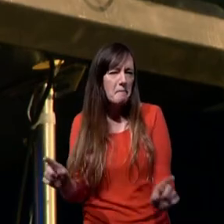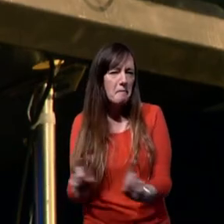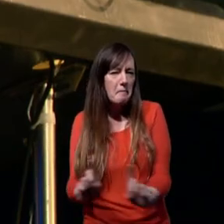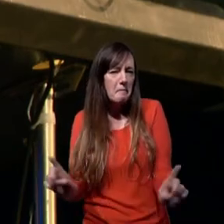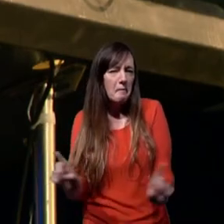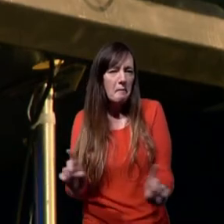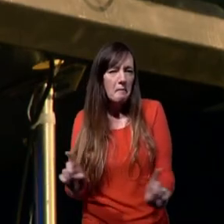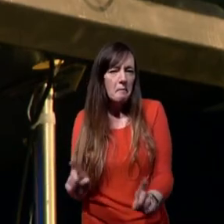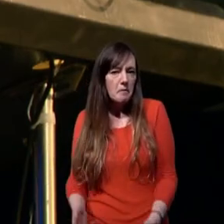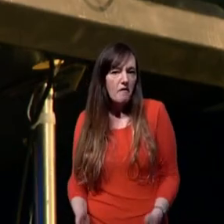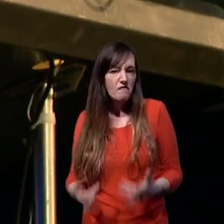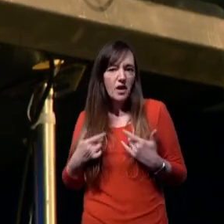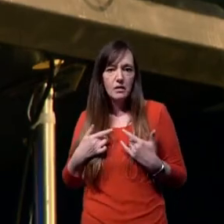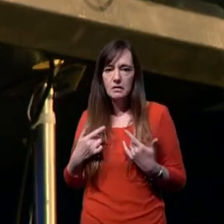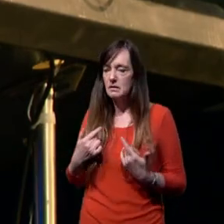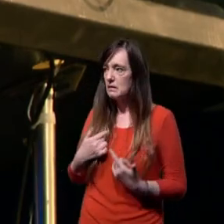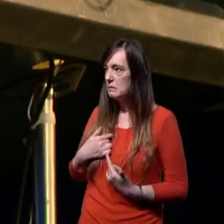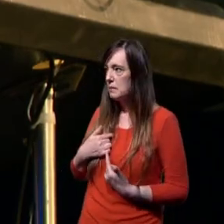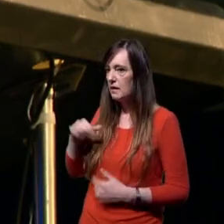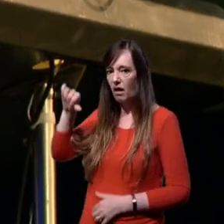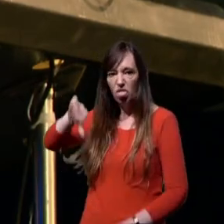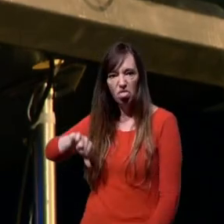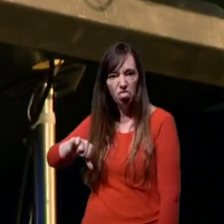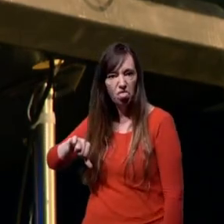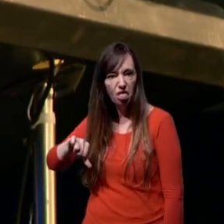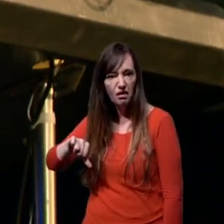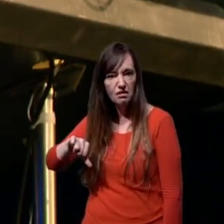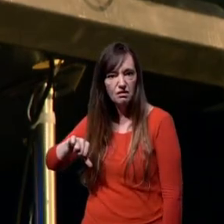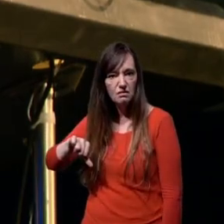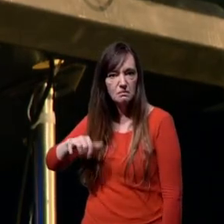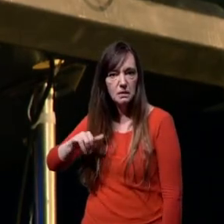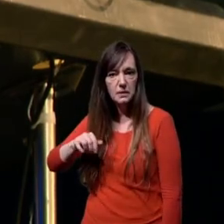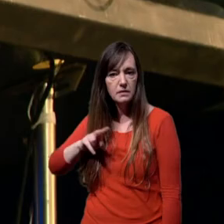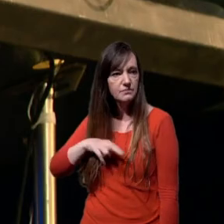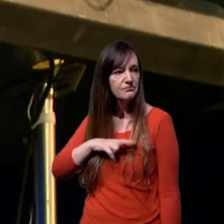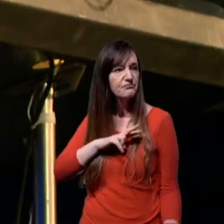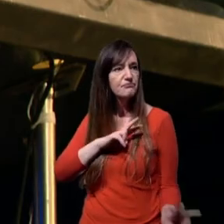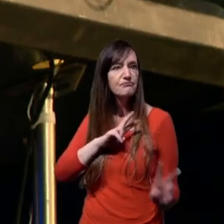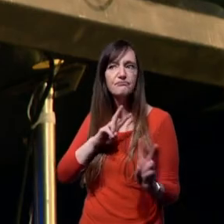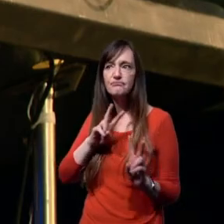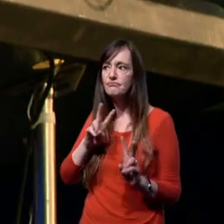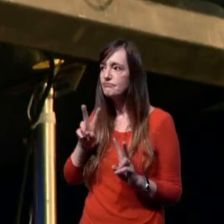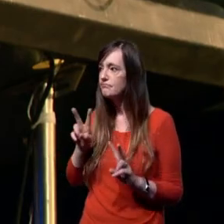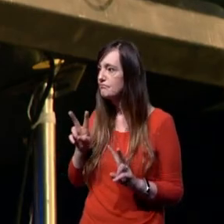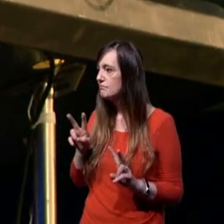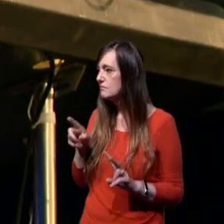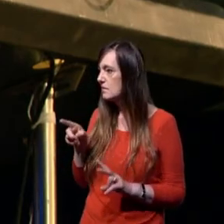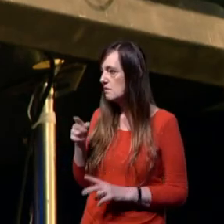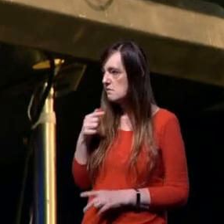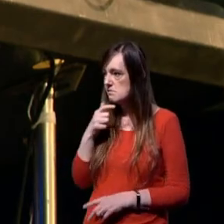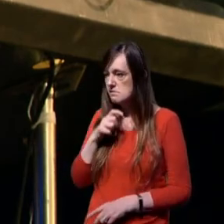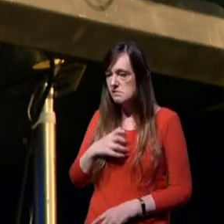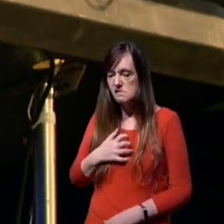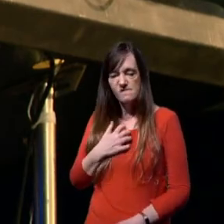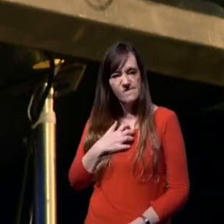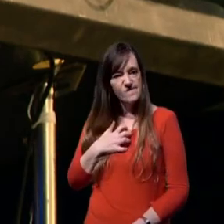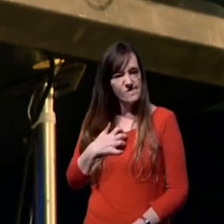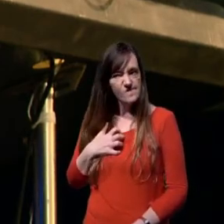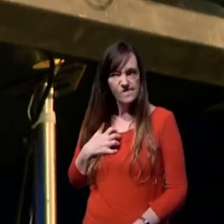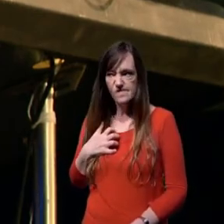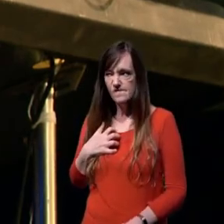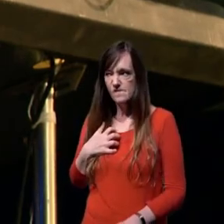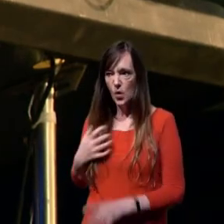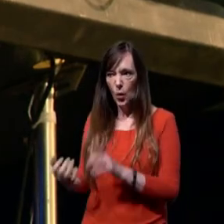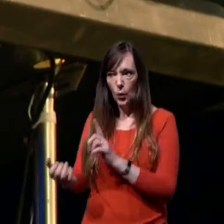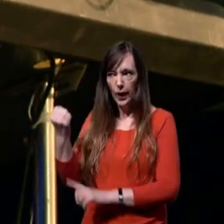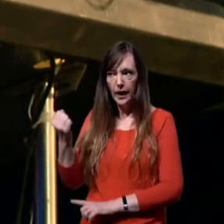like you're losing? Perhaps you look around and you see other people who clearly seem to be